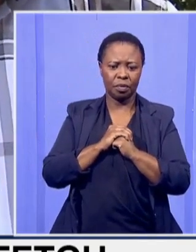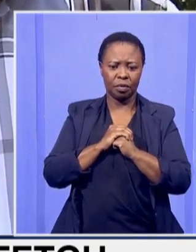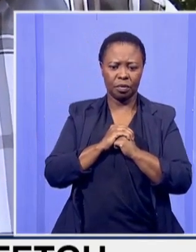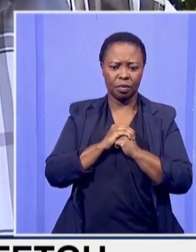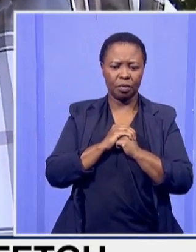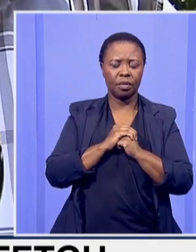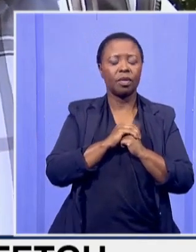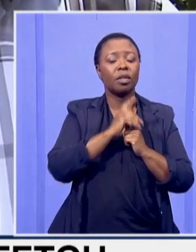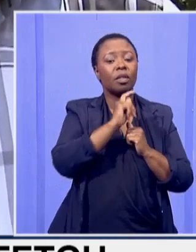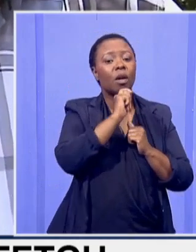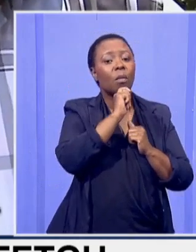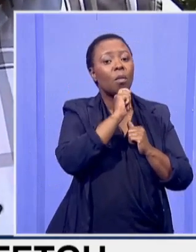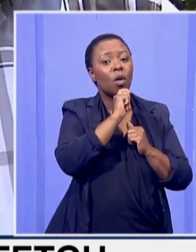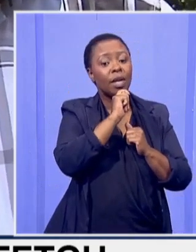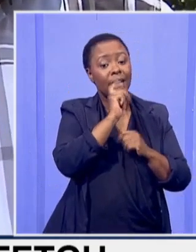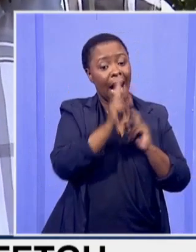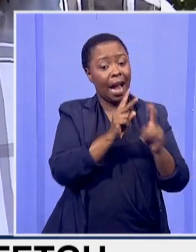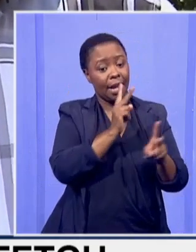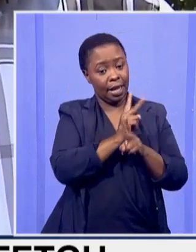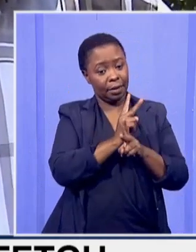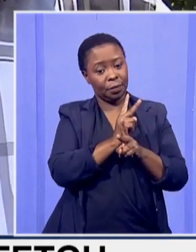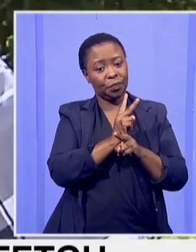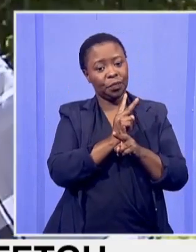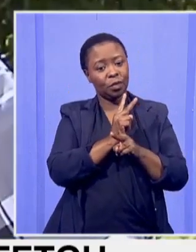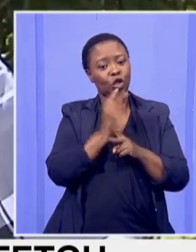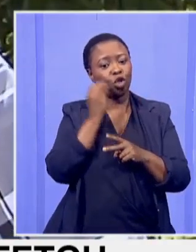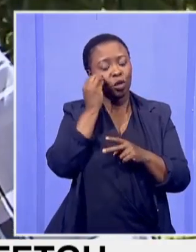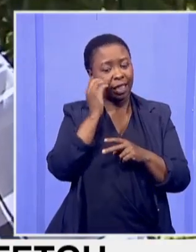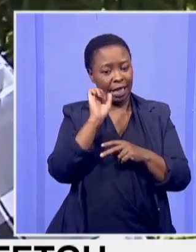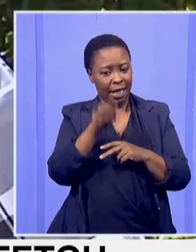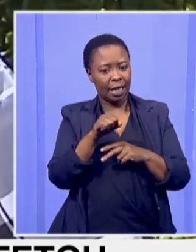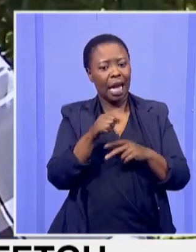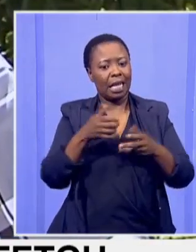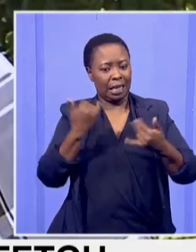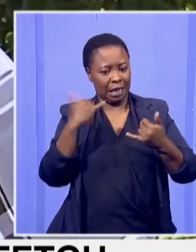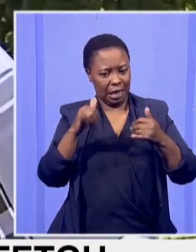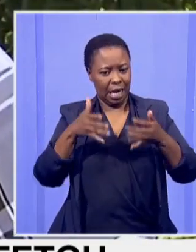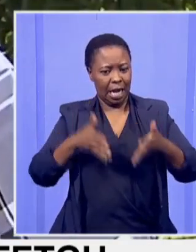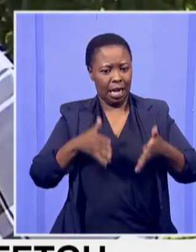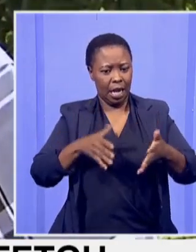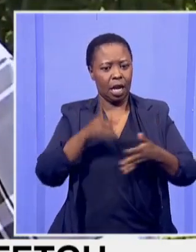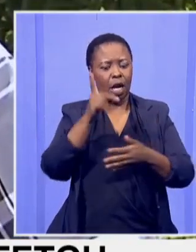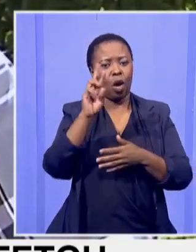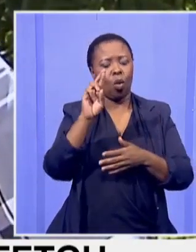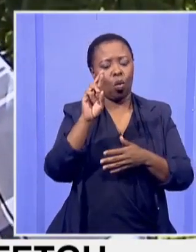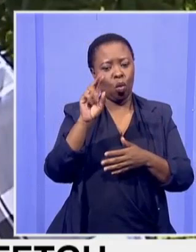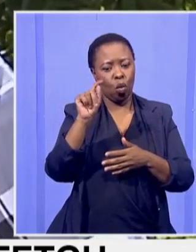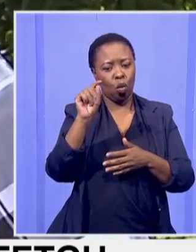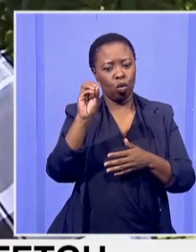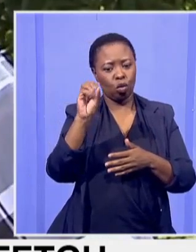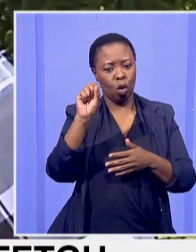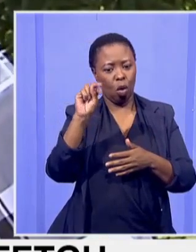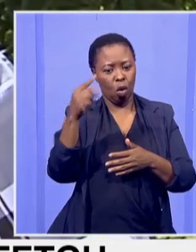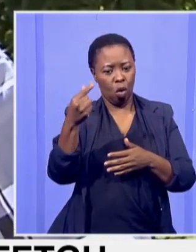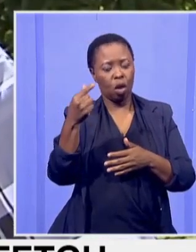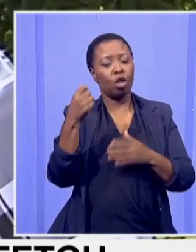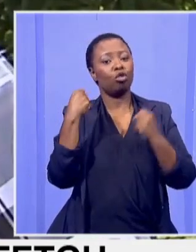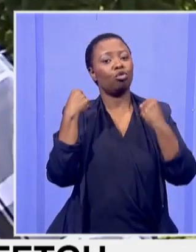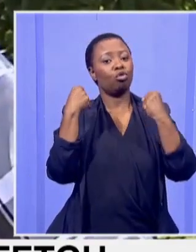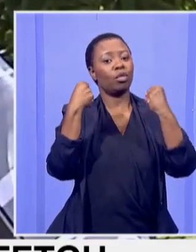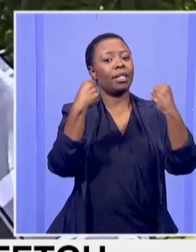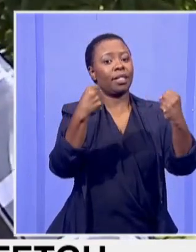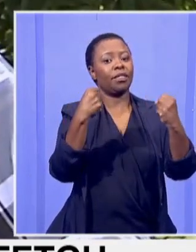Good morning once again, Griselda. Of course, yes, we are still in Ikhutseng and we drove around with my camera person,